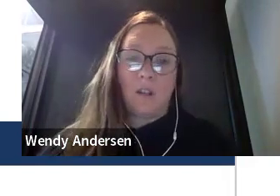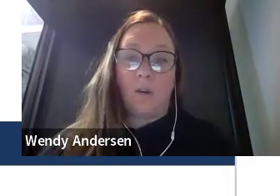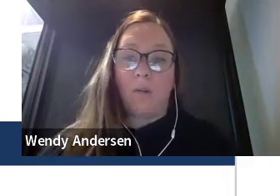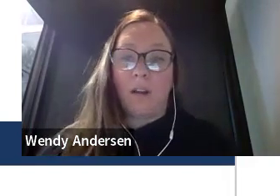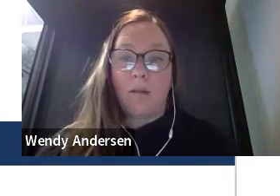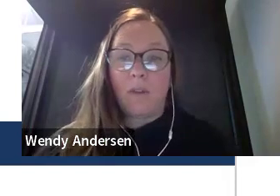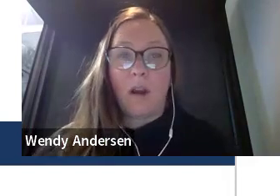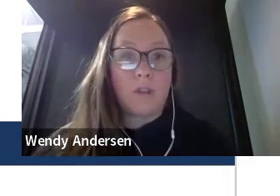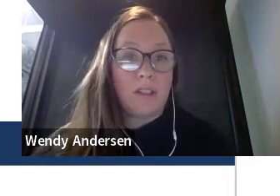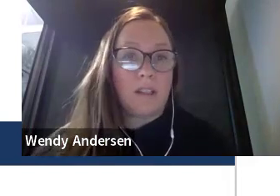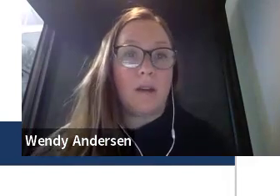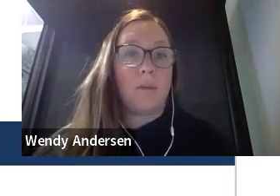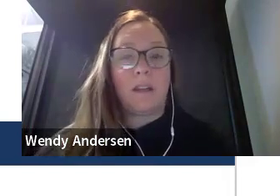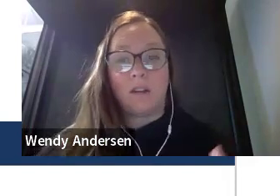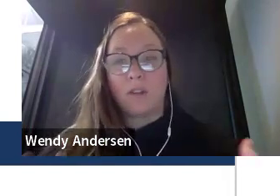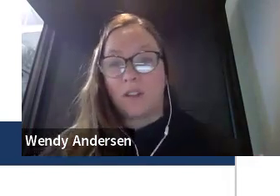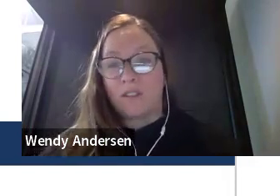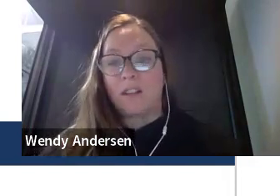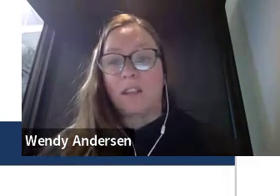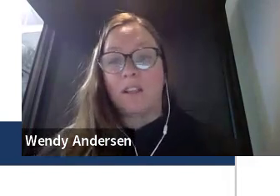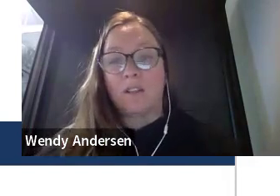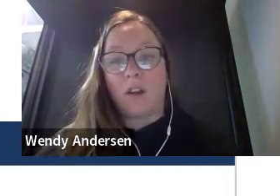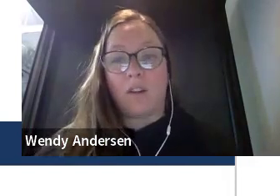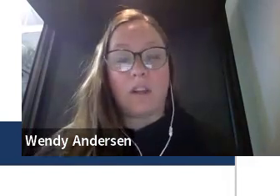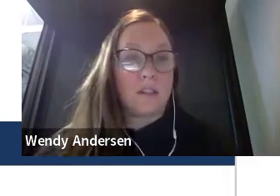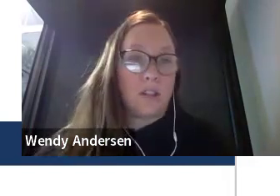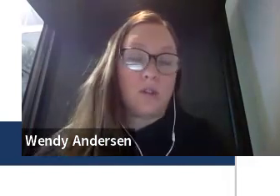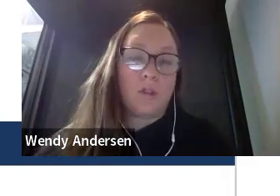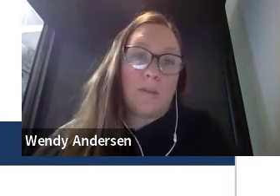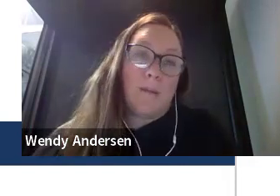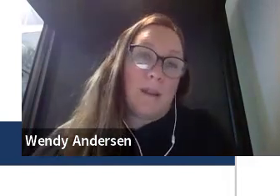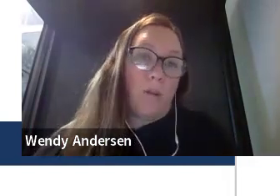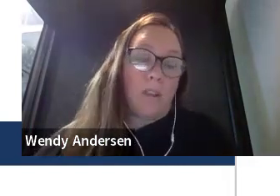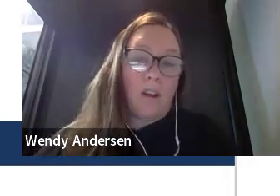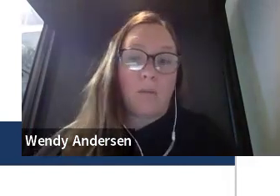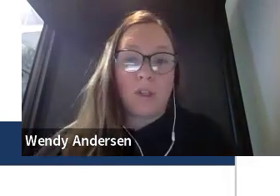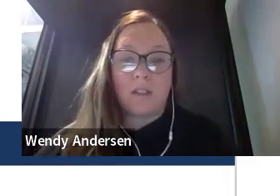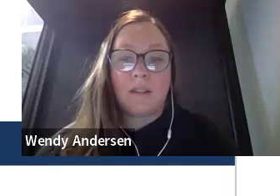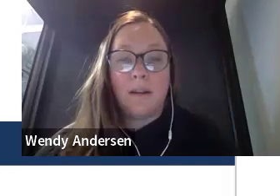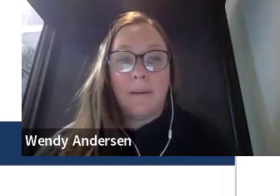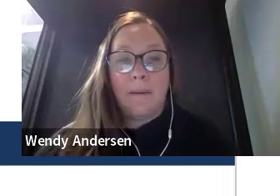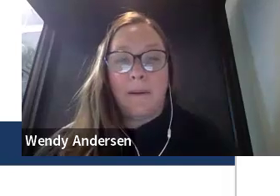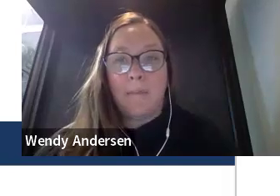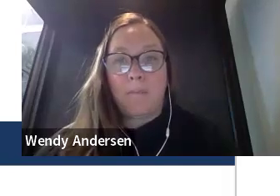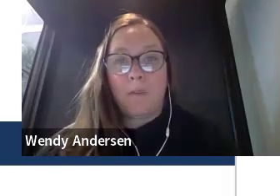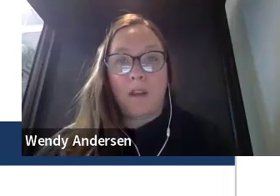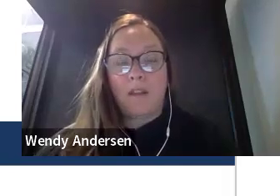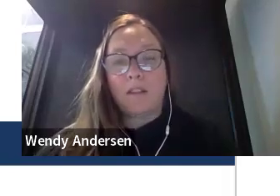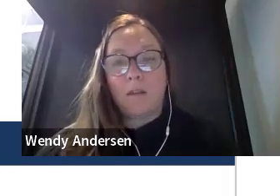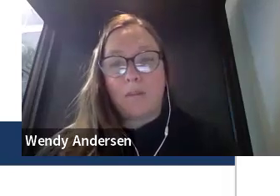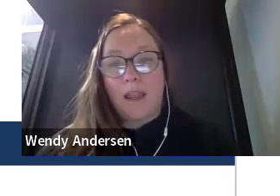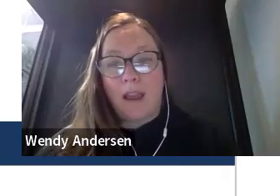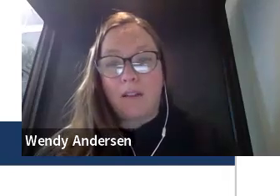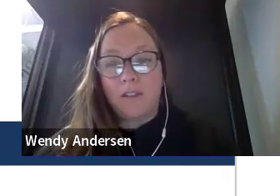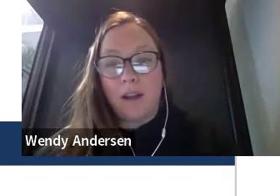facilities. And so the options end up being nursing facilities or other institutions may be the only options